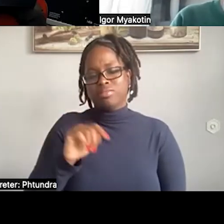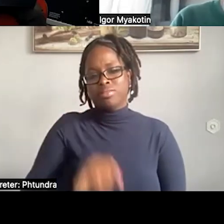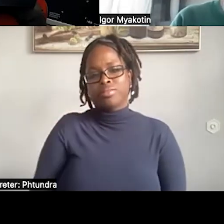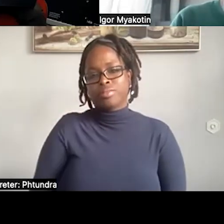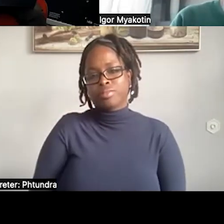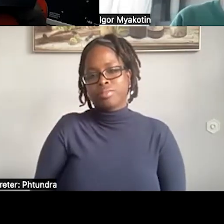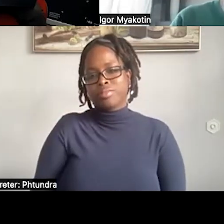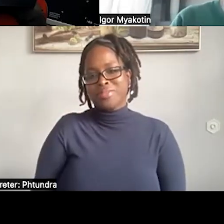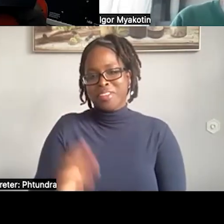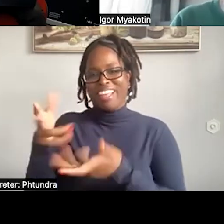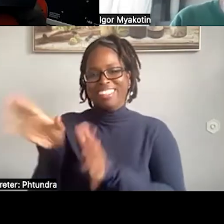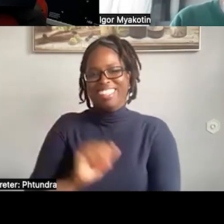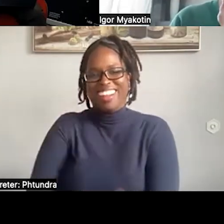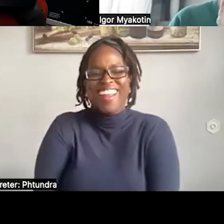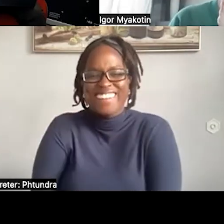That's all what I have.